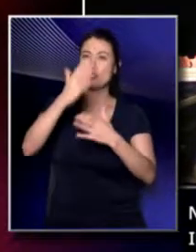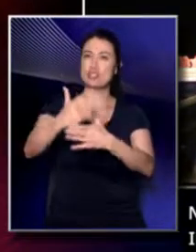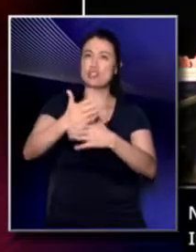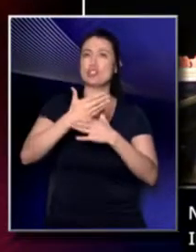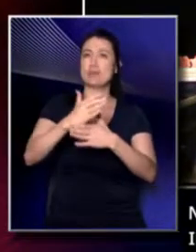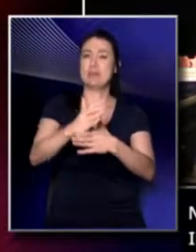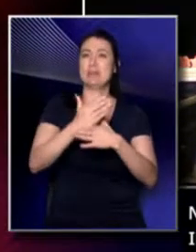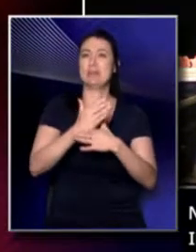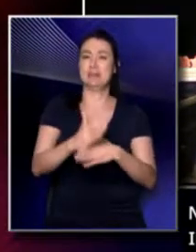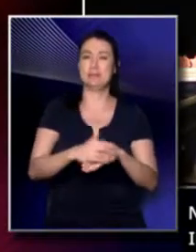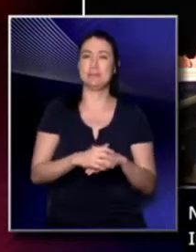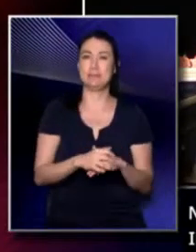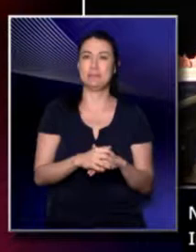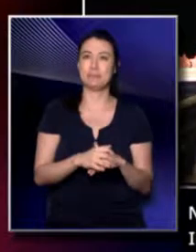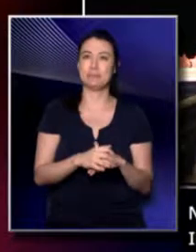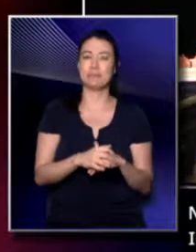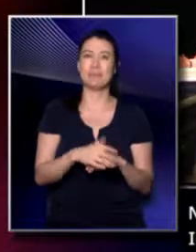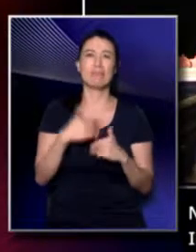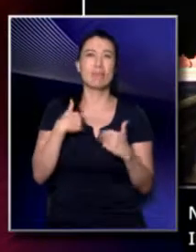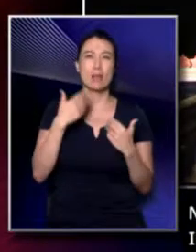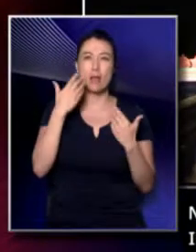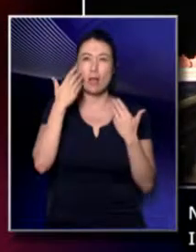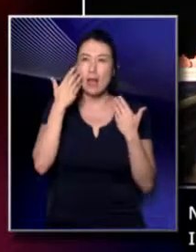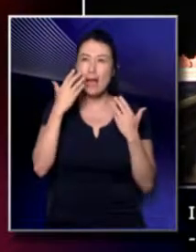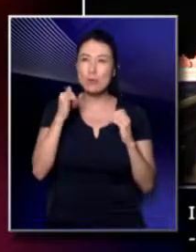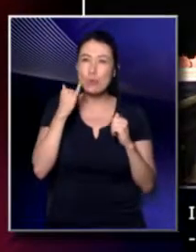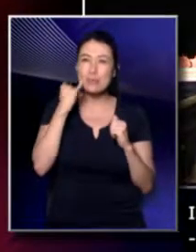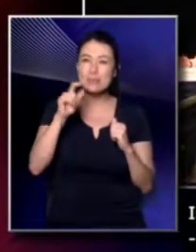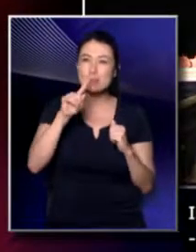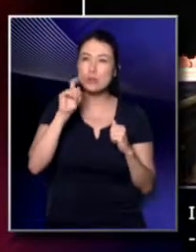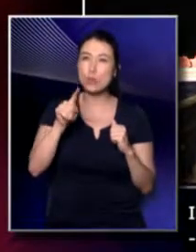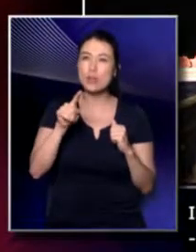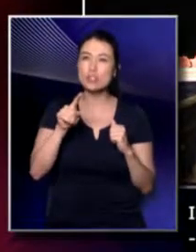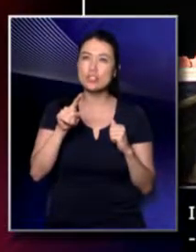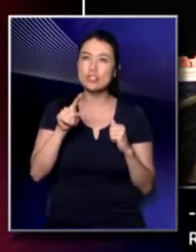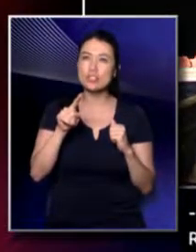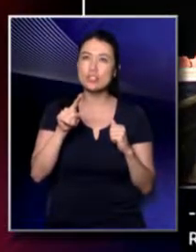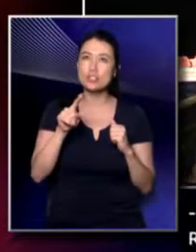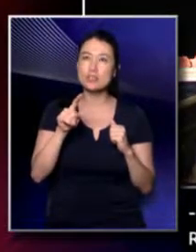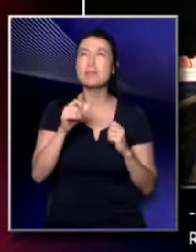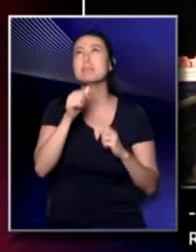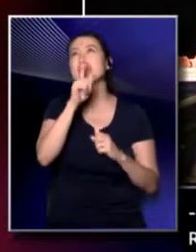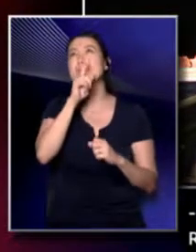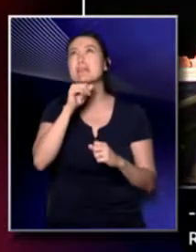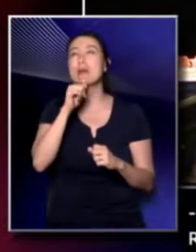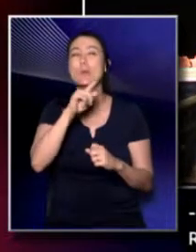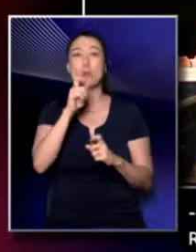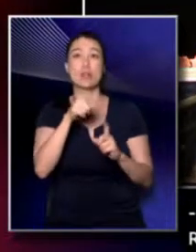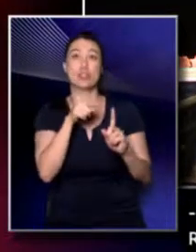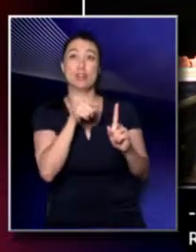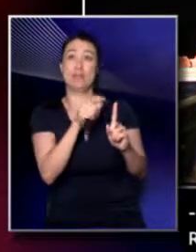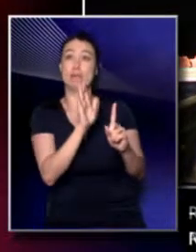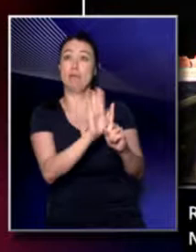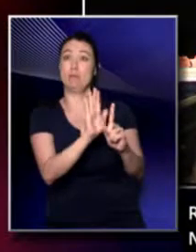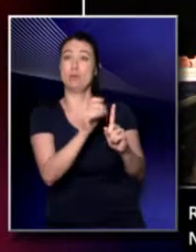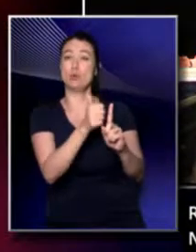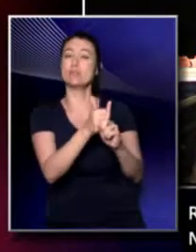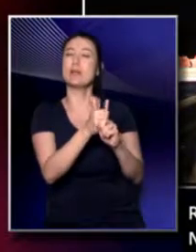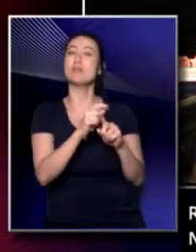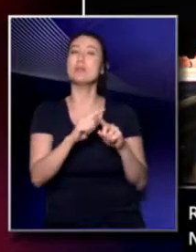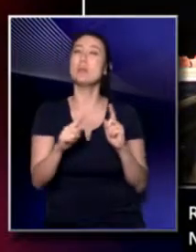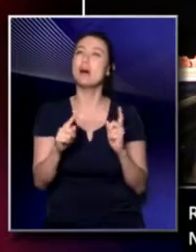this. I don't know if this is really a question as much as, and not necessarily a question of you as much as